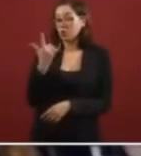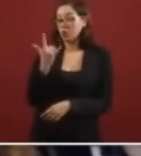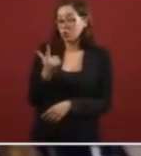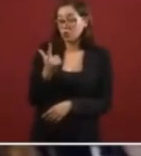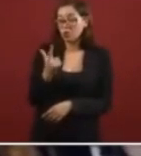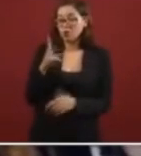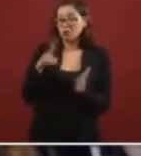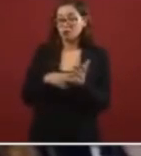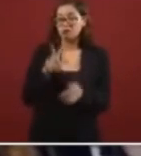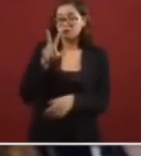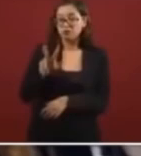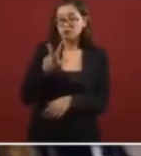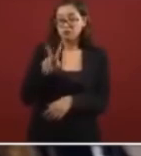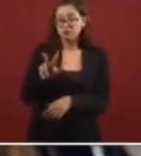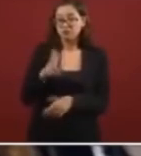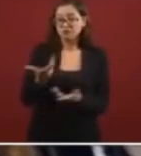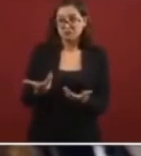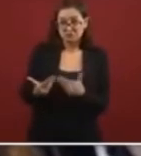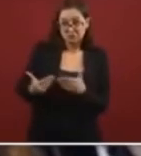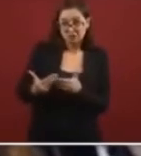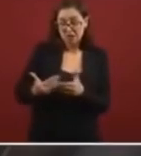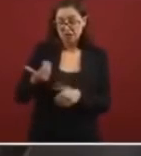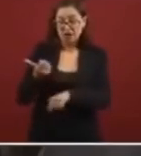was from July 2018.